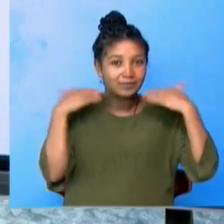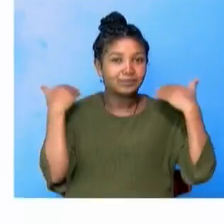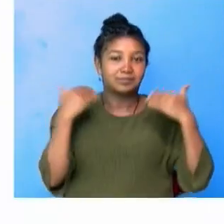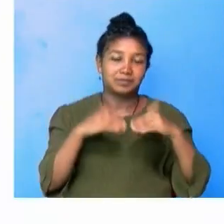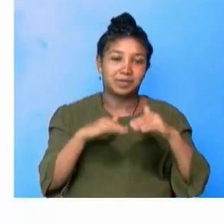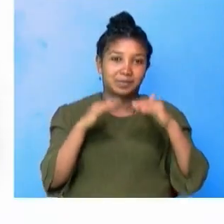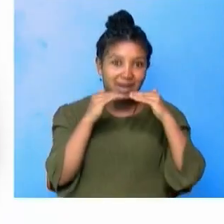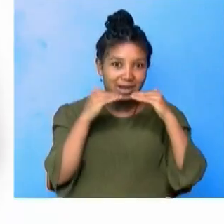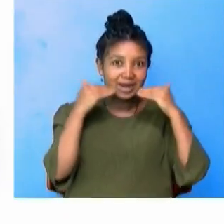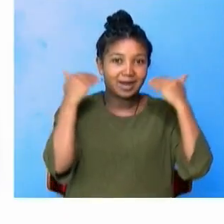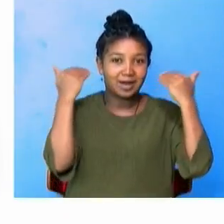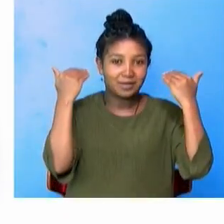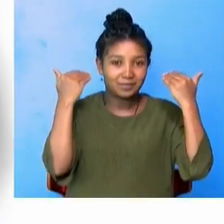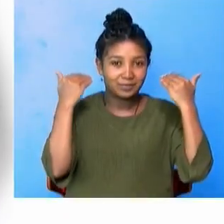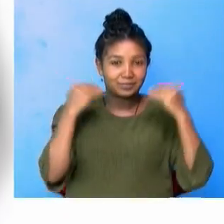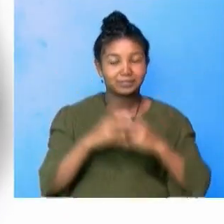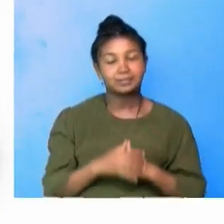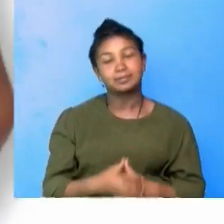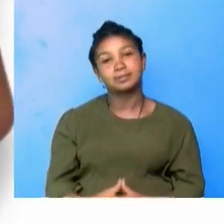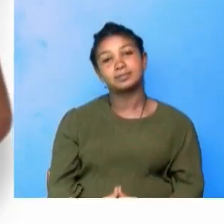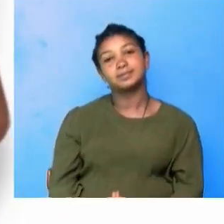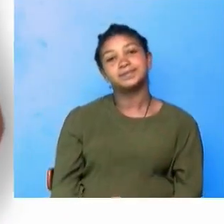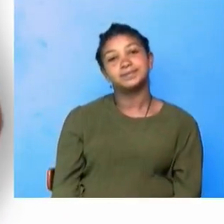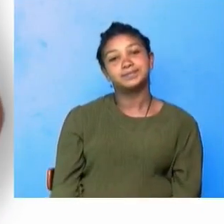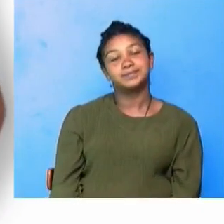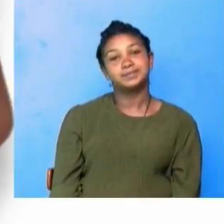say laugh.